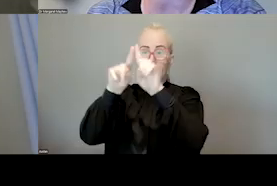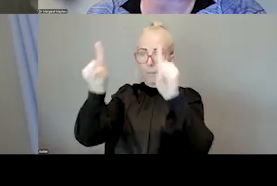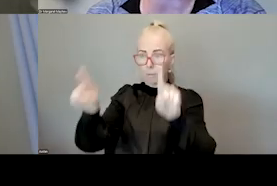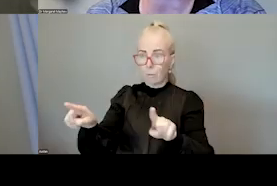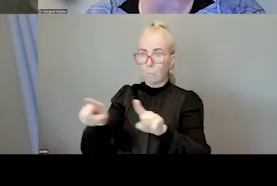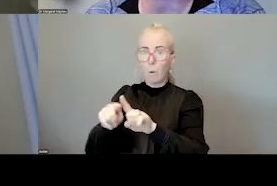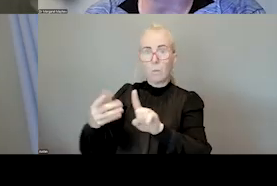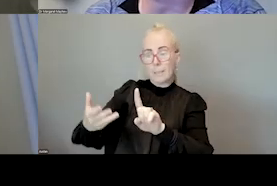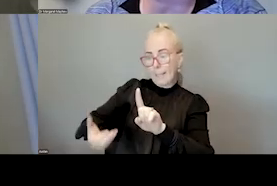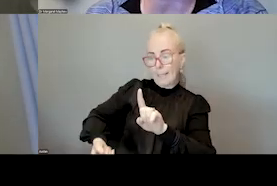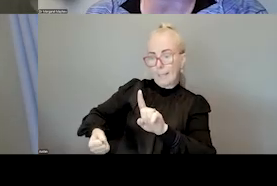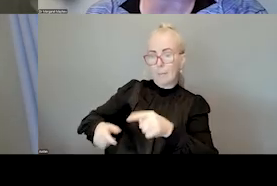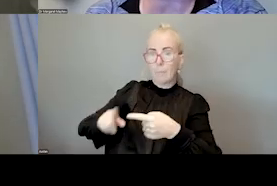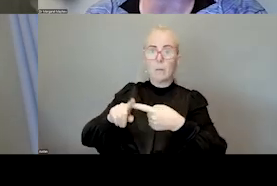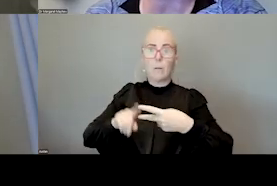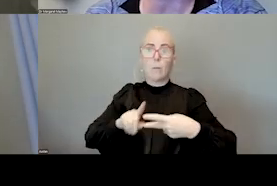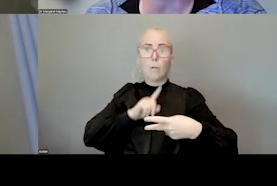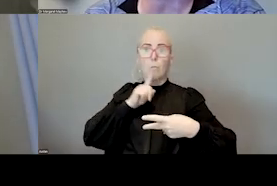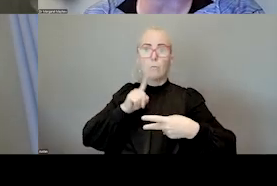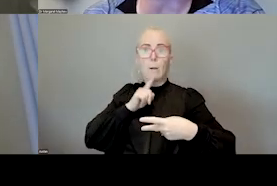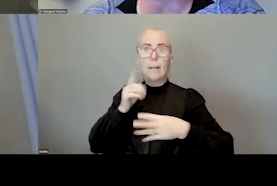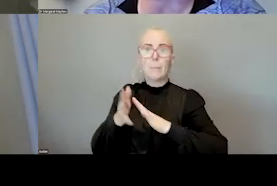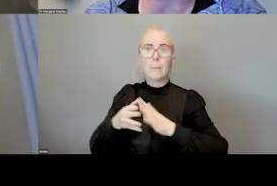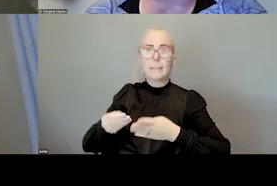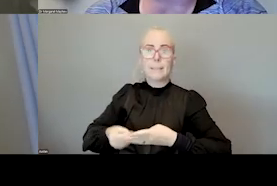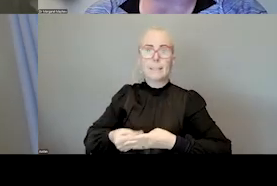saying expenses. Now, the income,